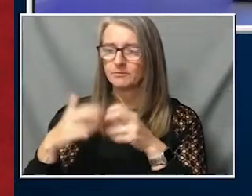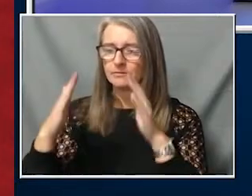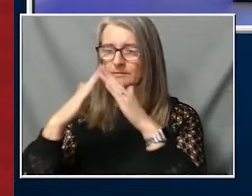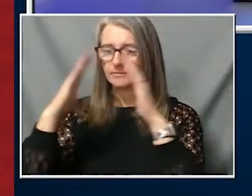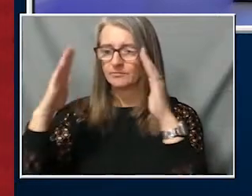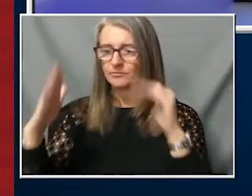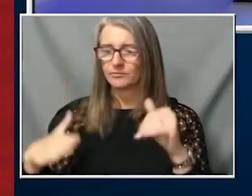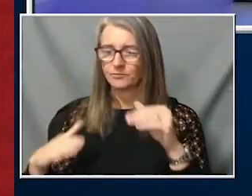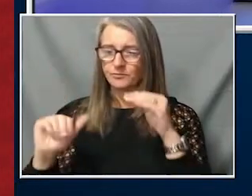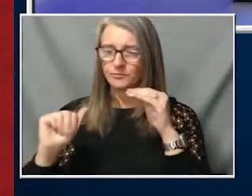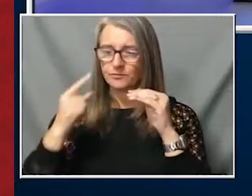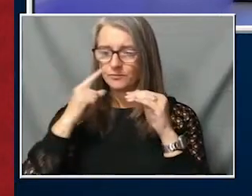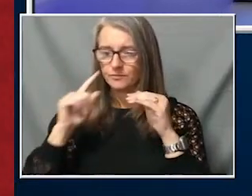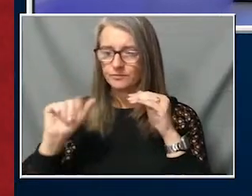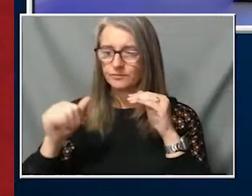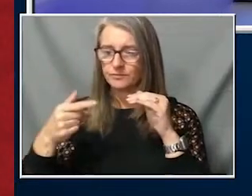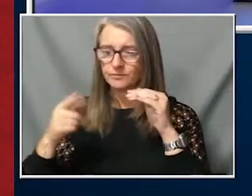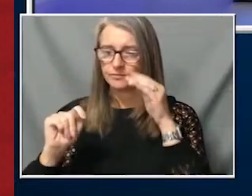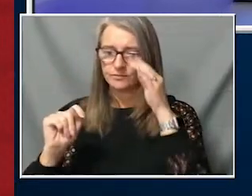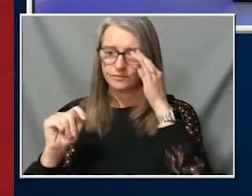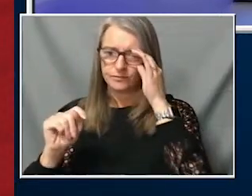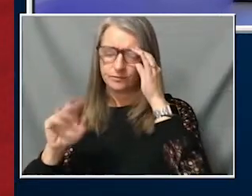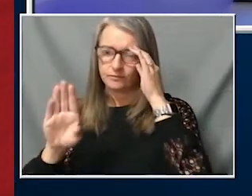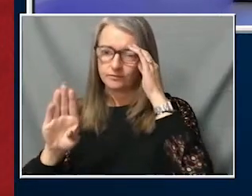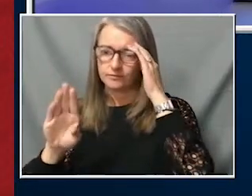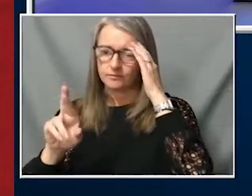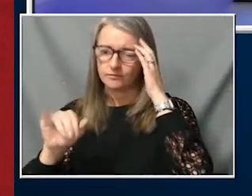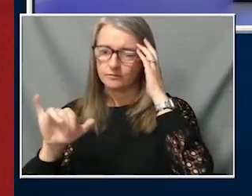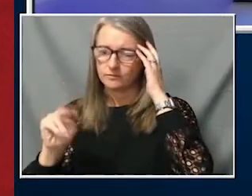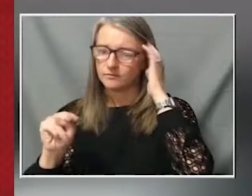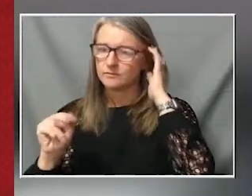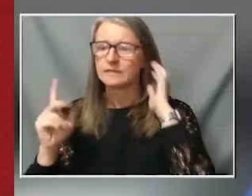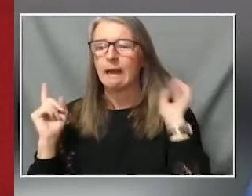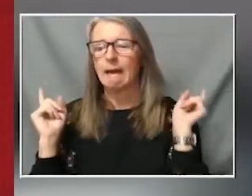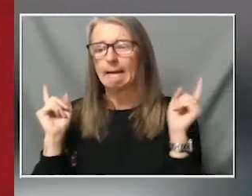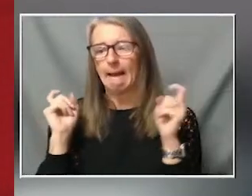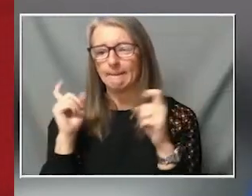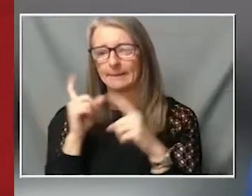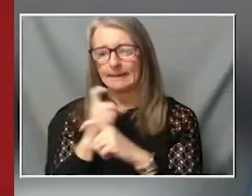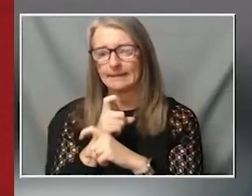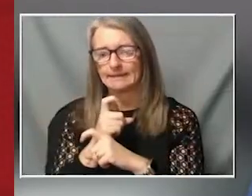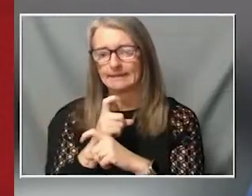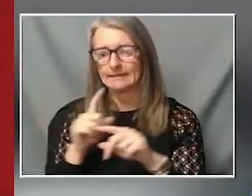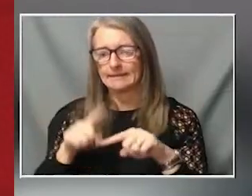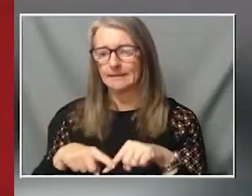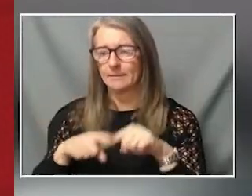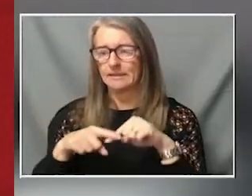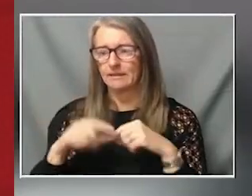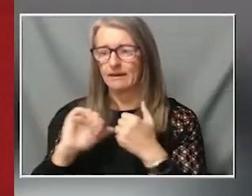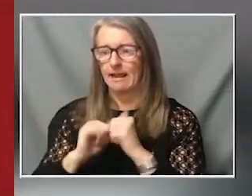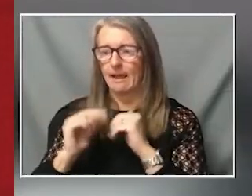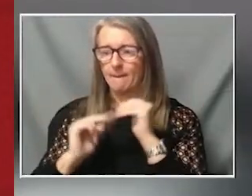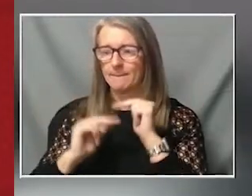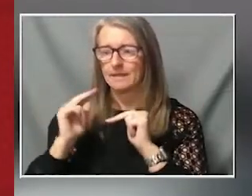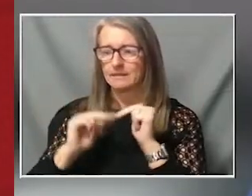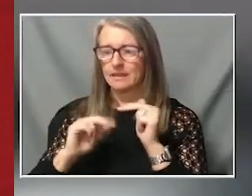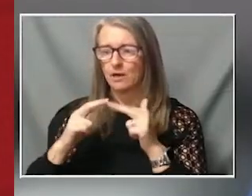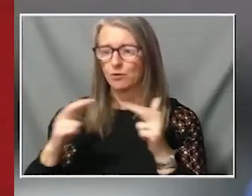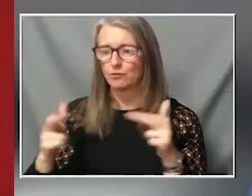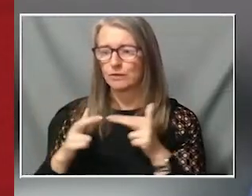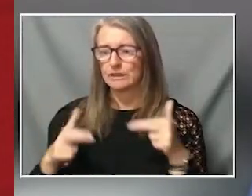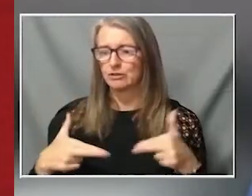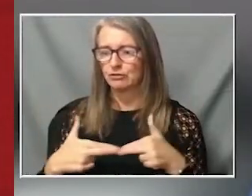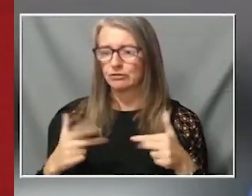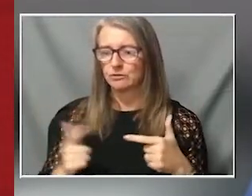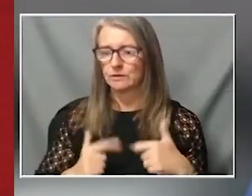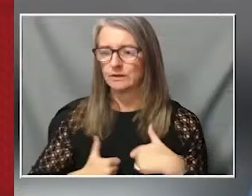house? Brian? Yes, complicated, depends a bit on building materials and what region of the country you are